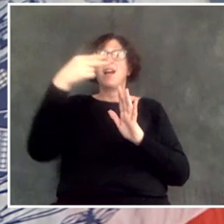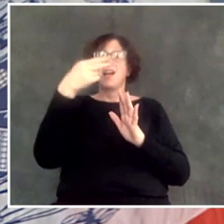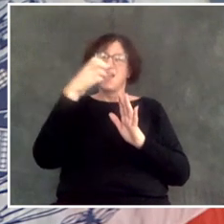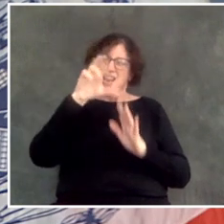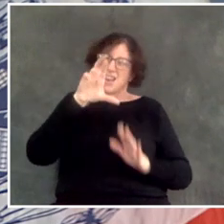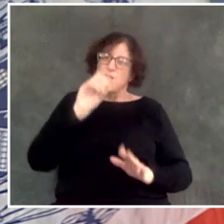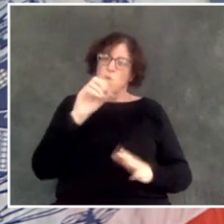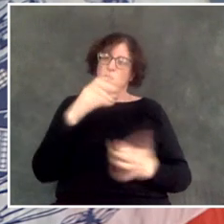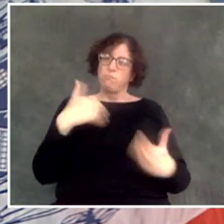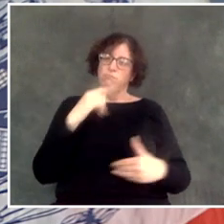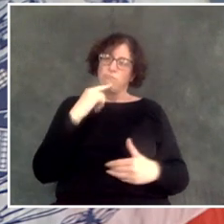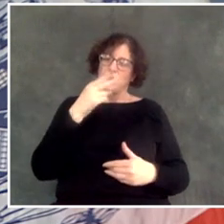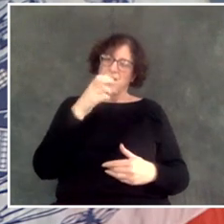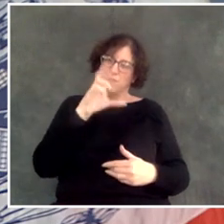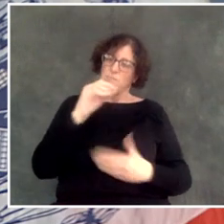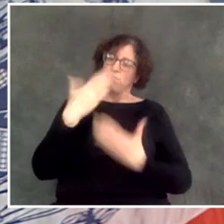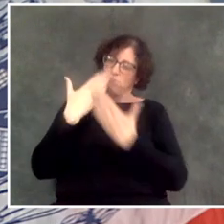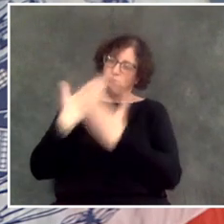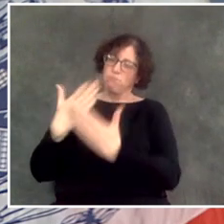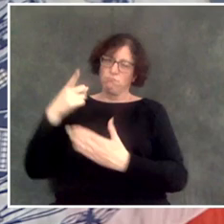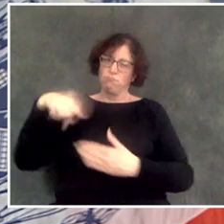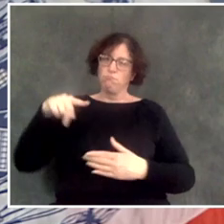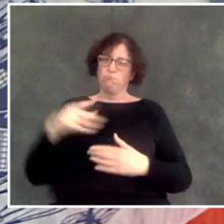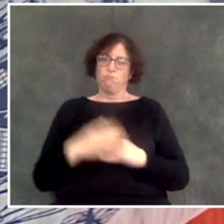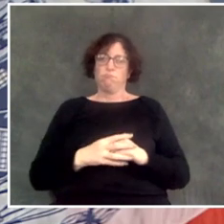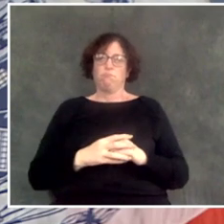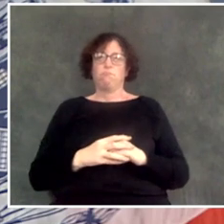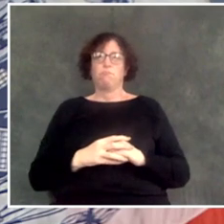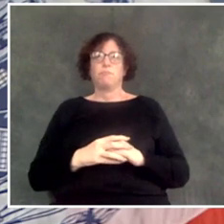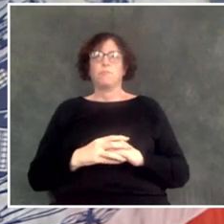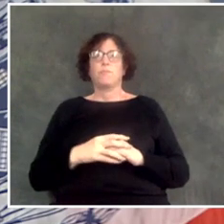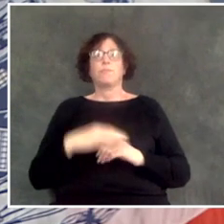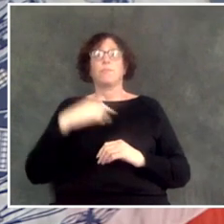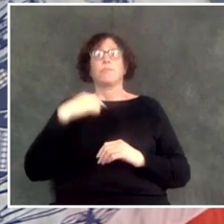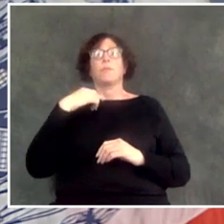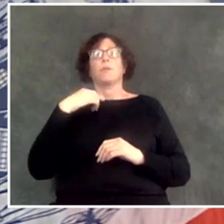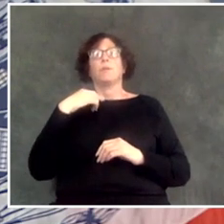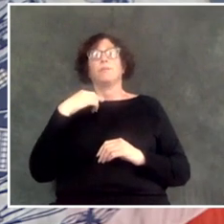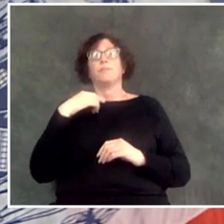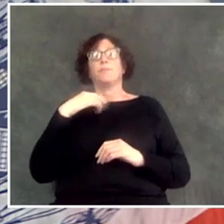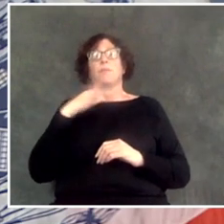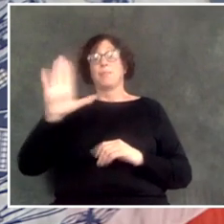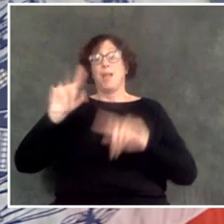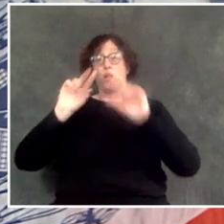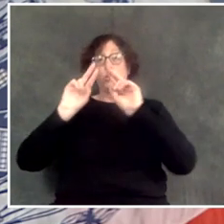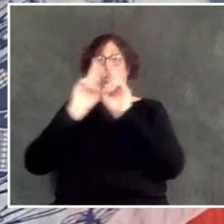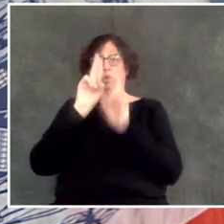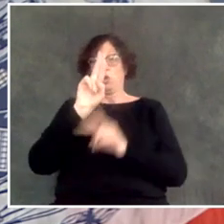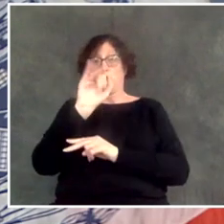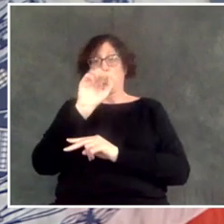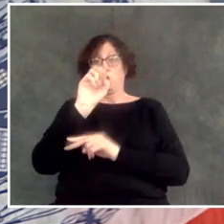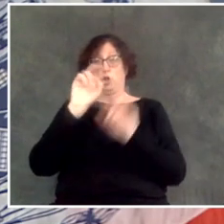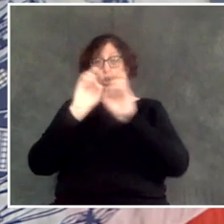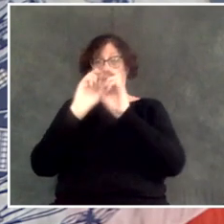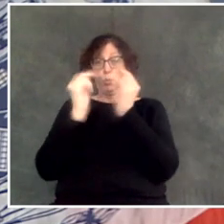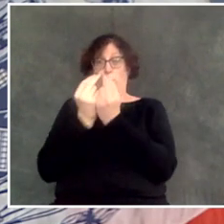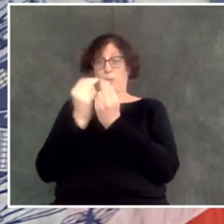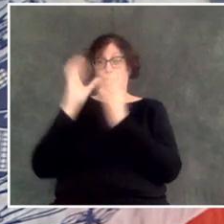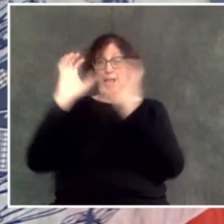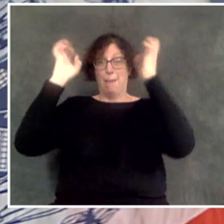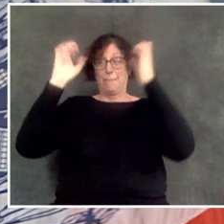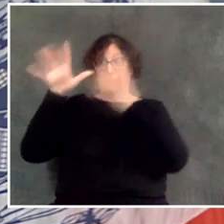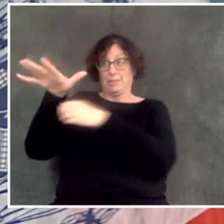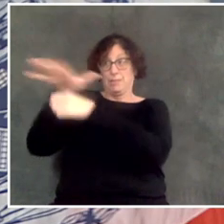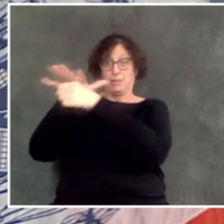that union going forward. Always, the door is always open. That's the simplest way I can say it. We're always going to have the conversation about ways we